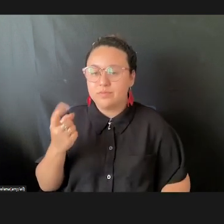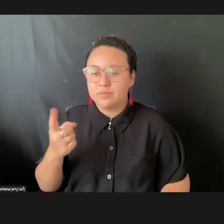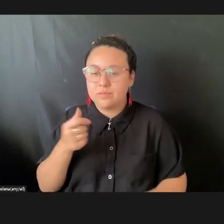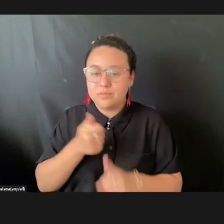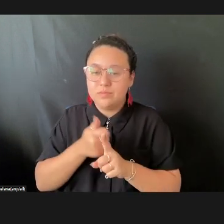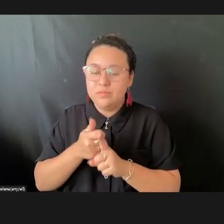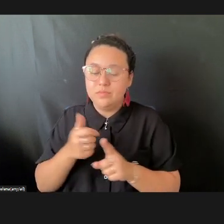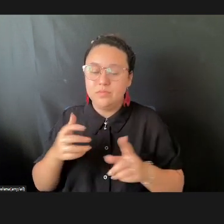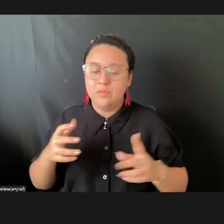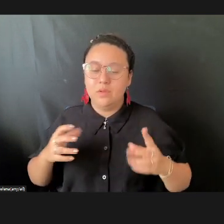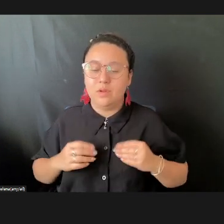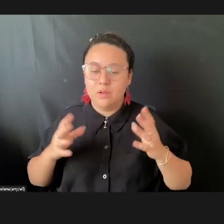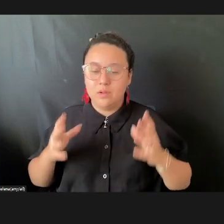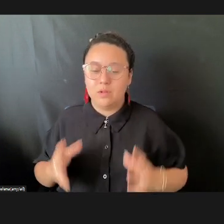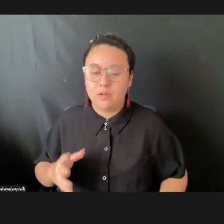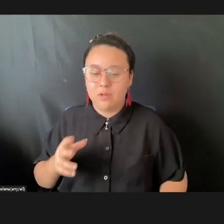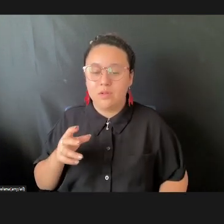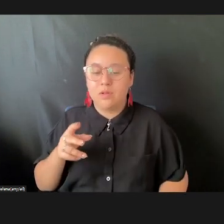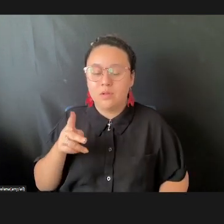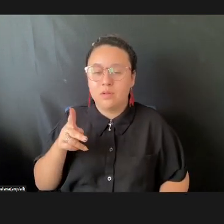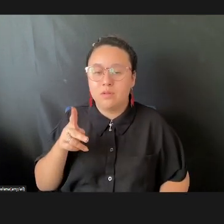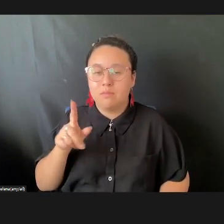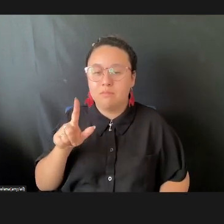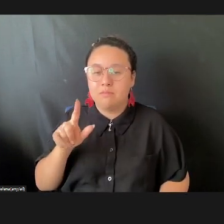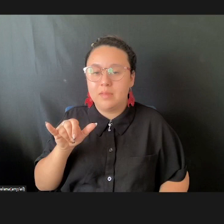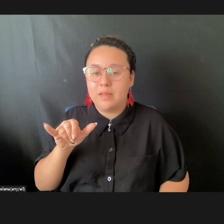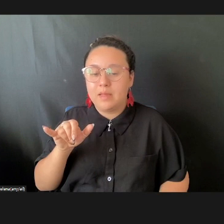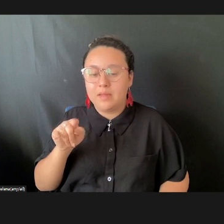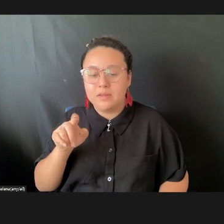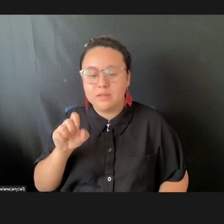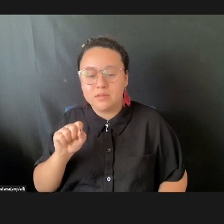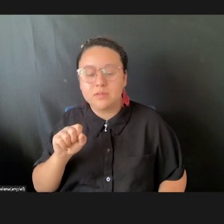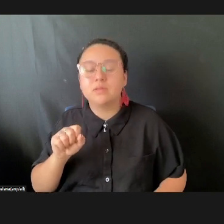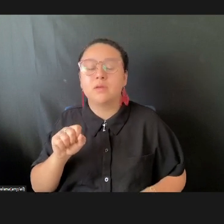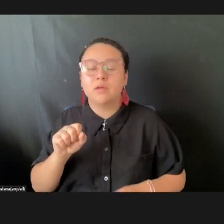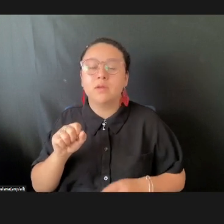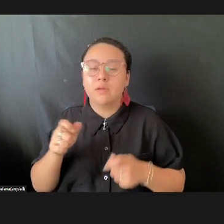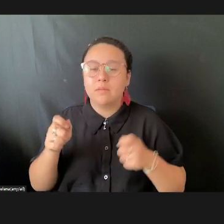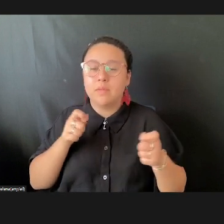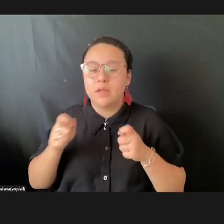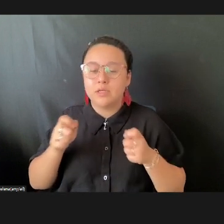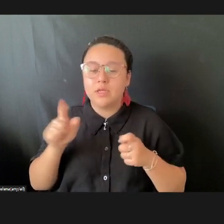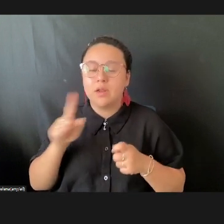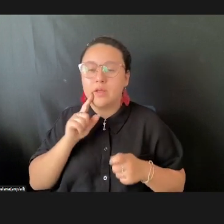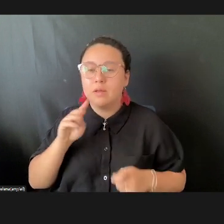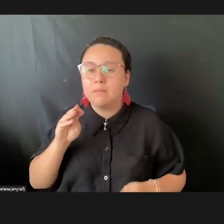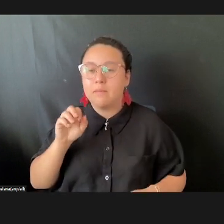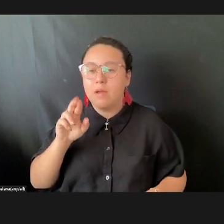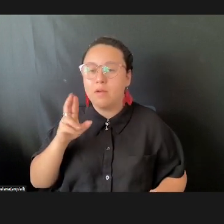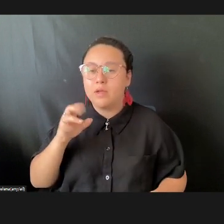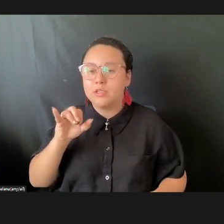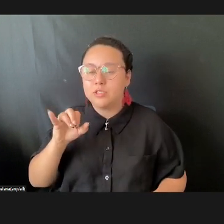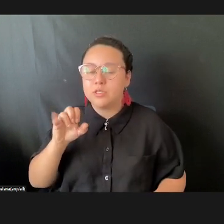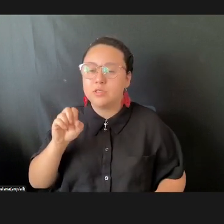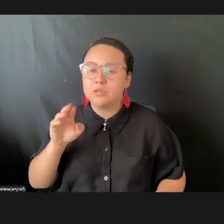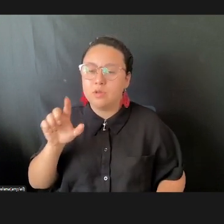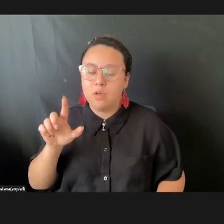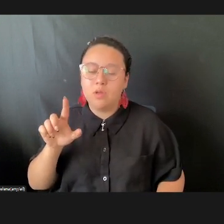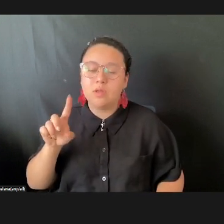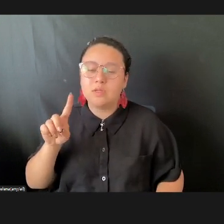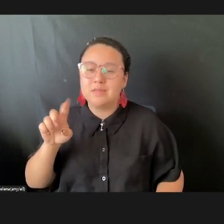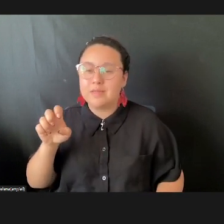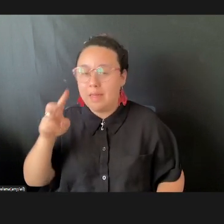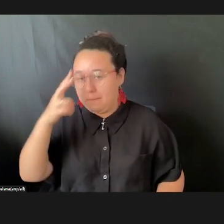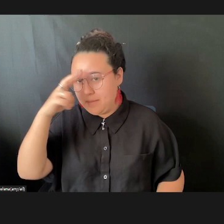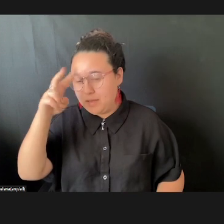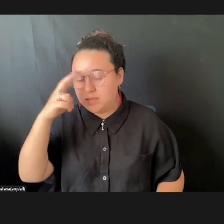of Plaids Management, he manages Mariachi Sol de Mexico and Mariachi Reinas de Los Angeles. JD, thank